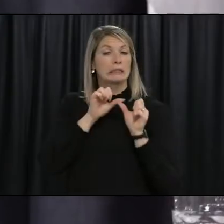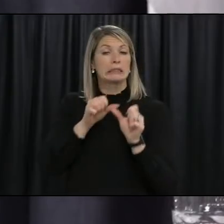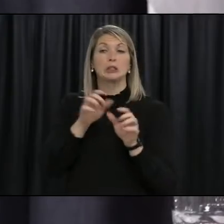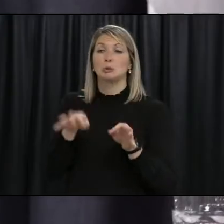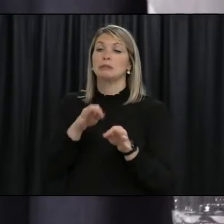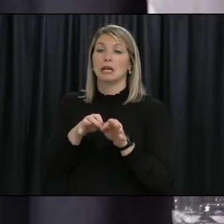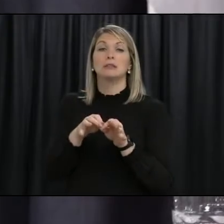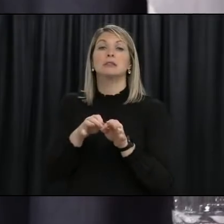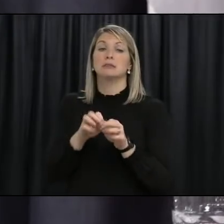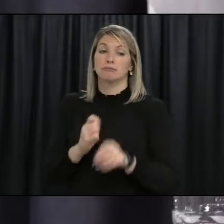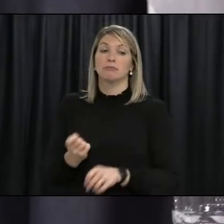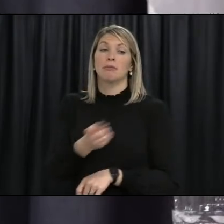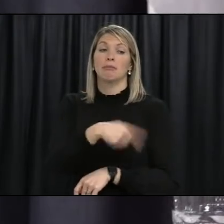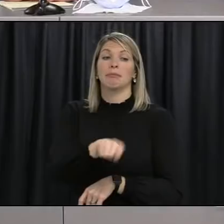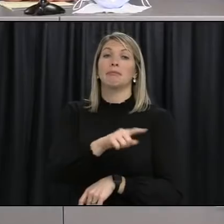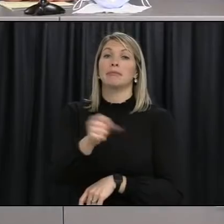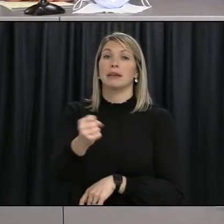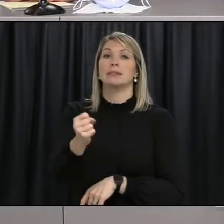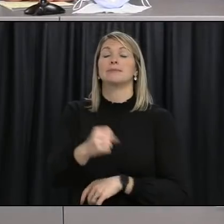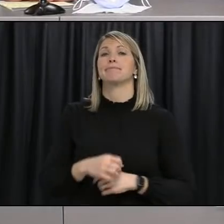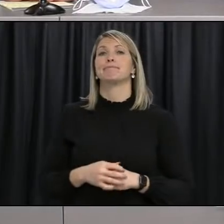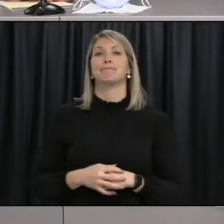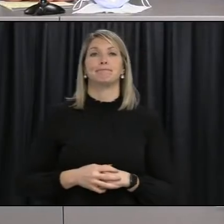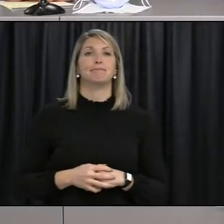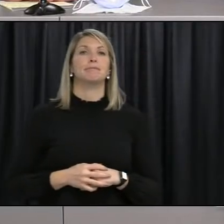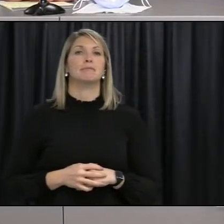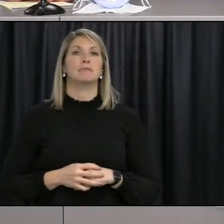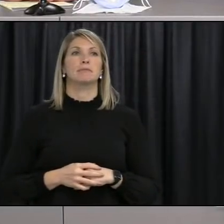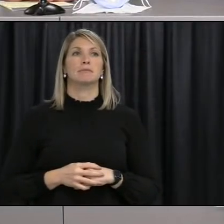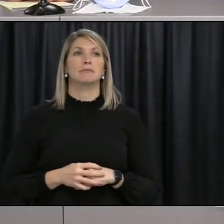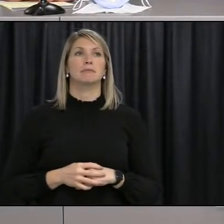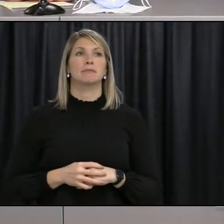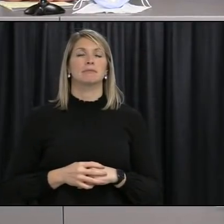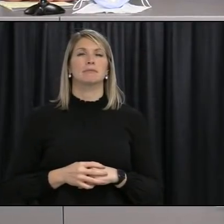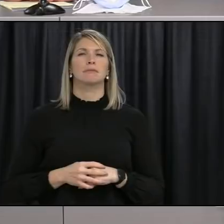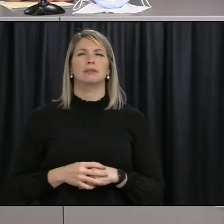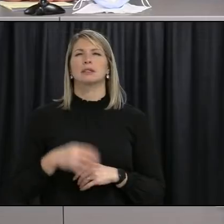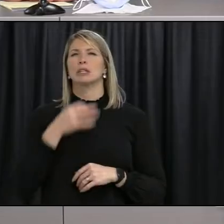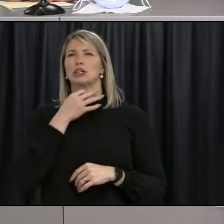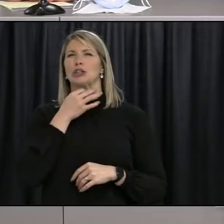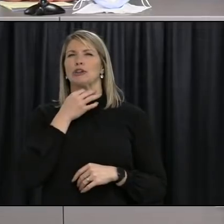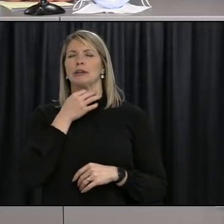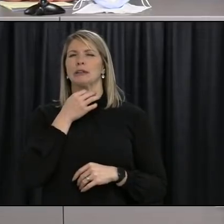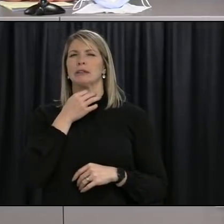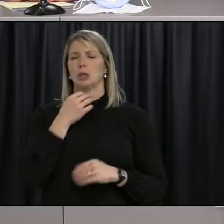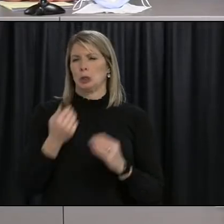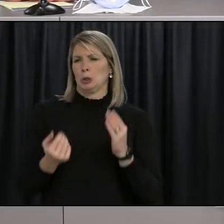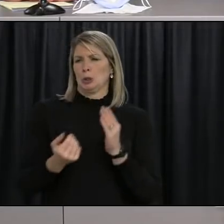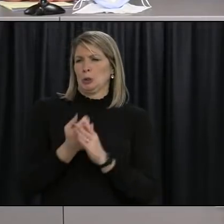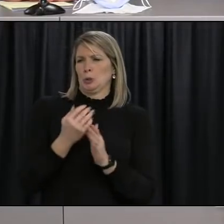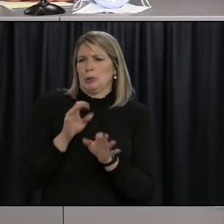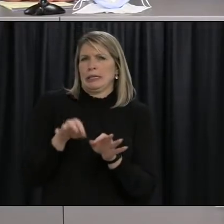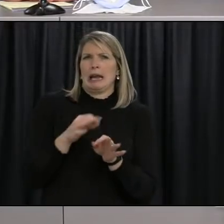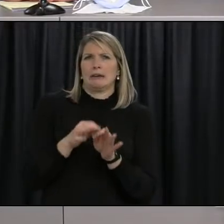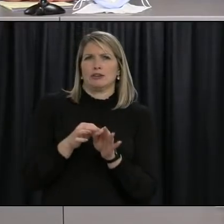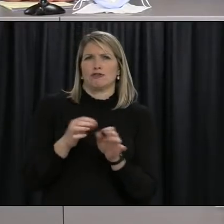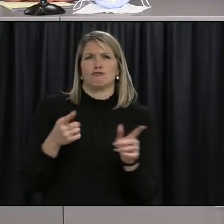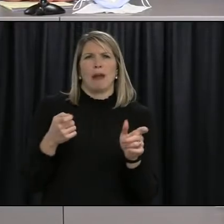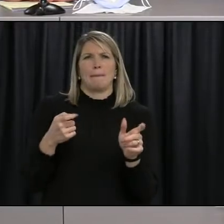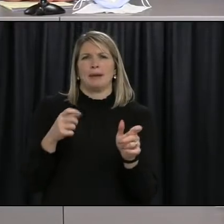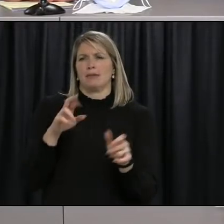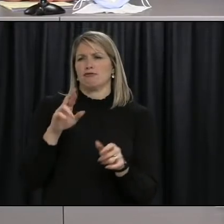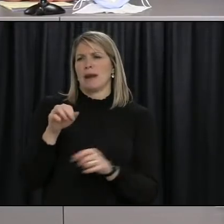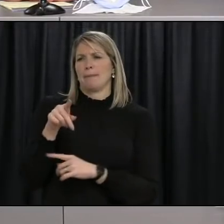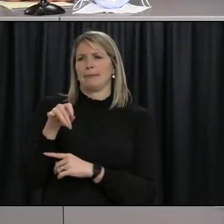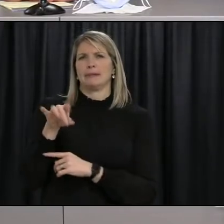Great, thank you. And rapid tests, I assume they're in circulation now, and so what sort of usage are